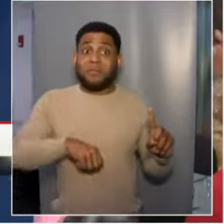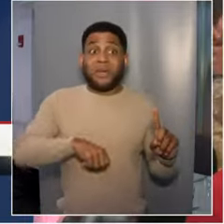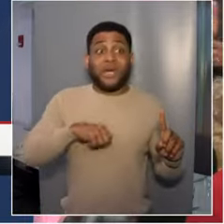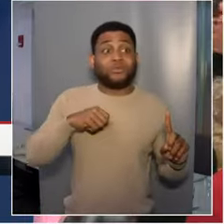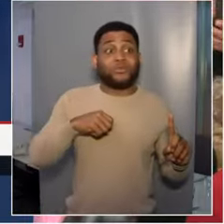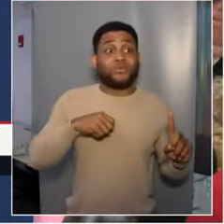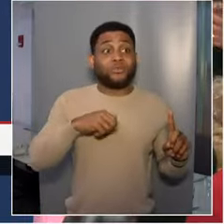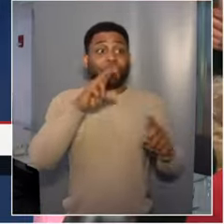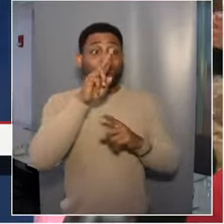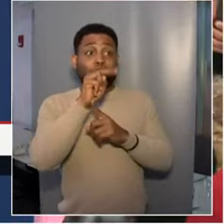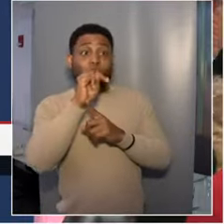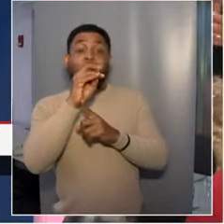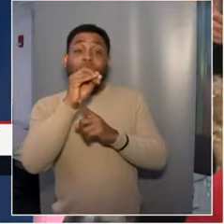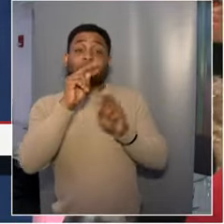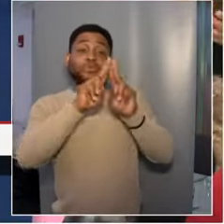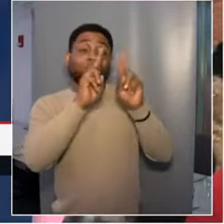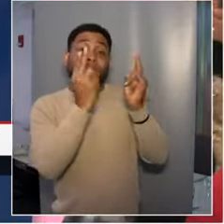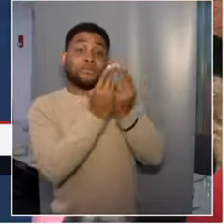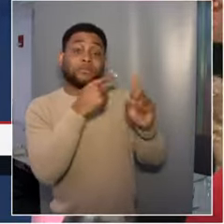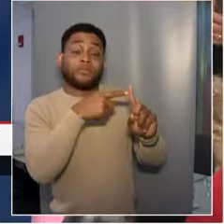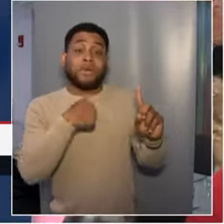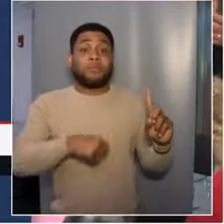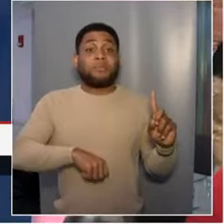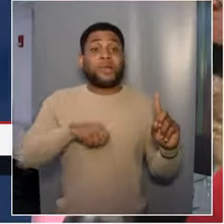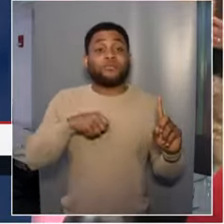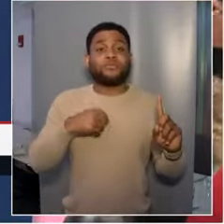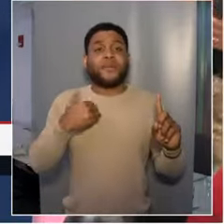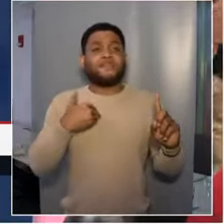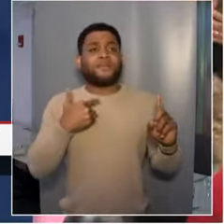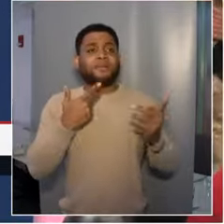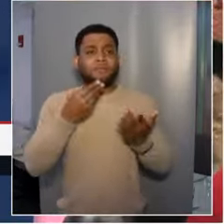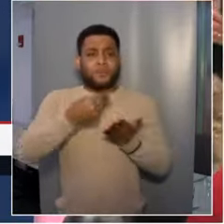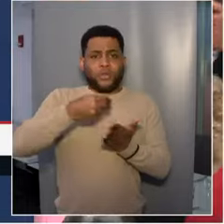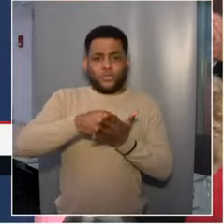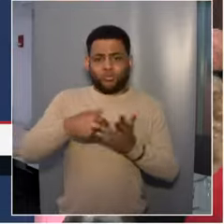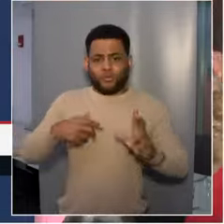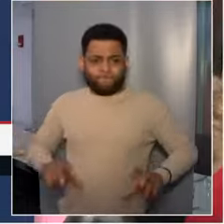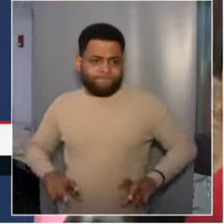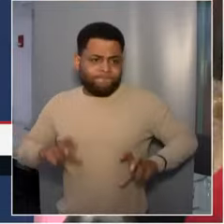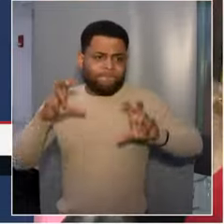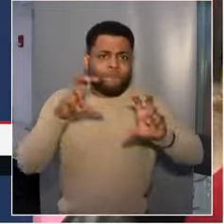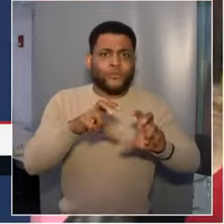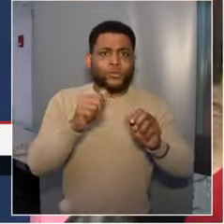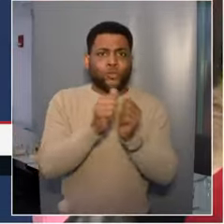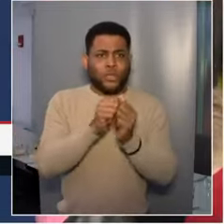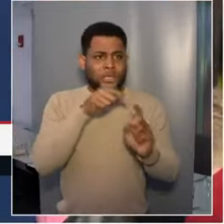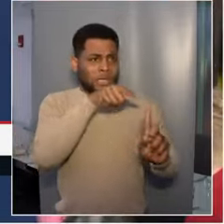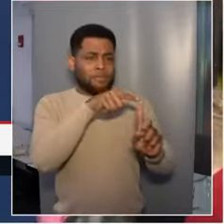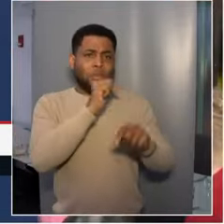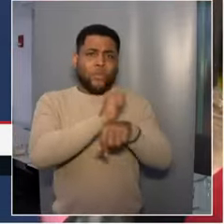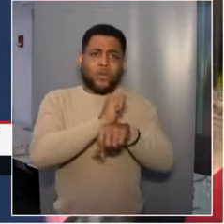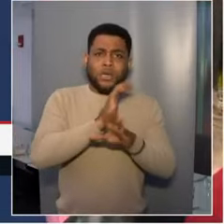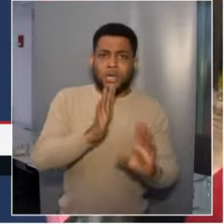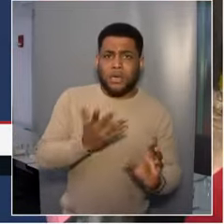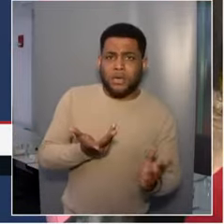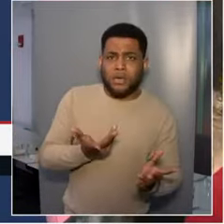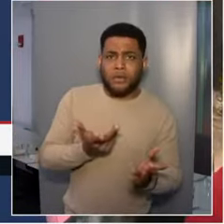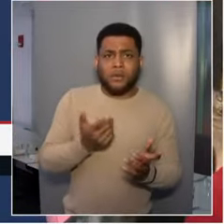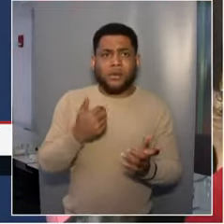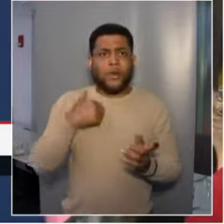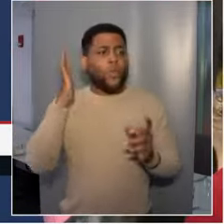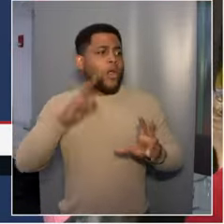back into the community. And And, it